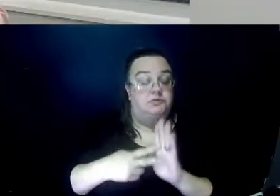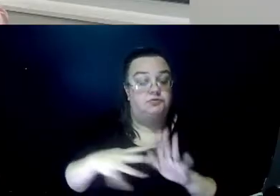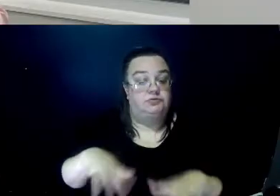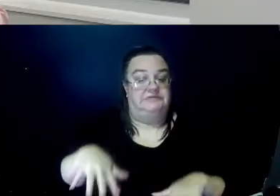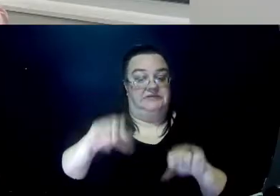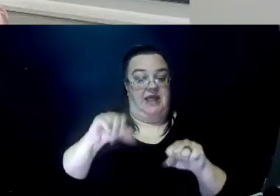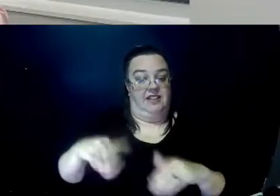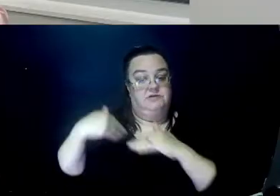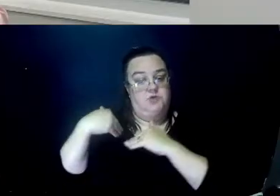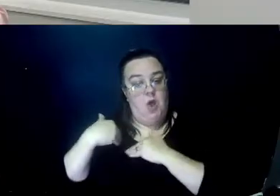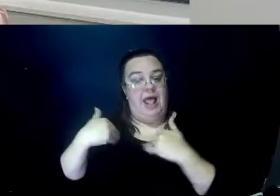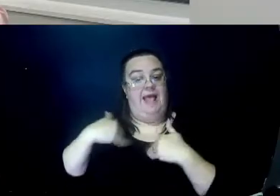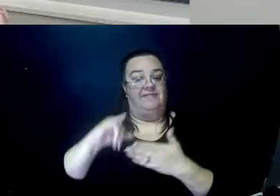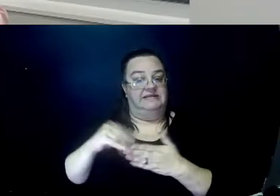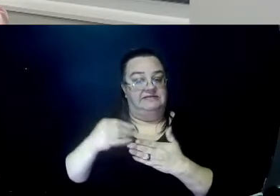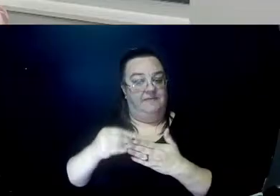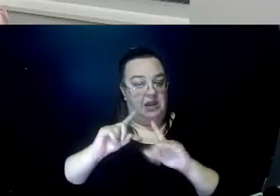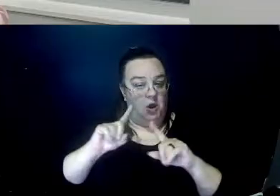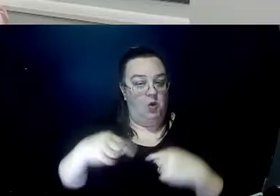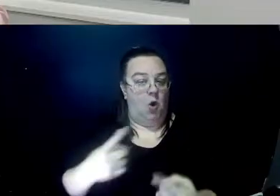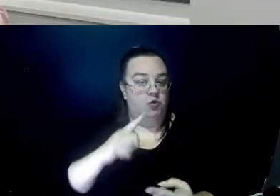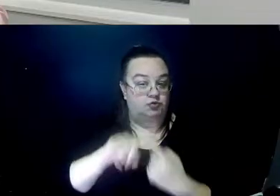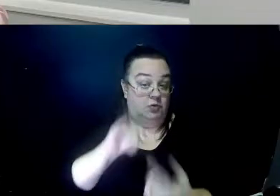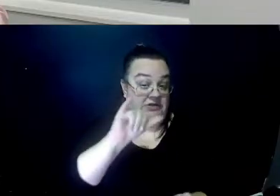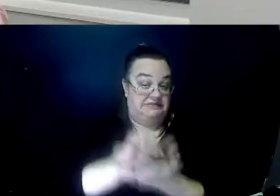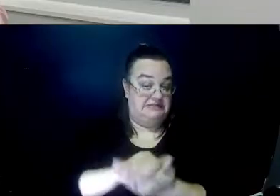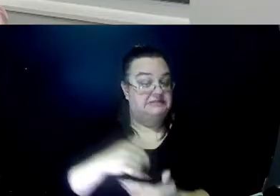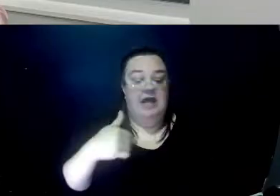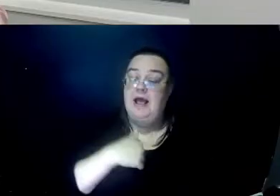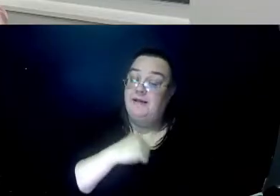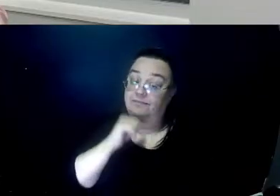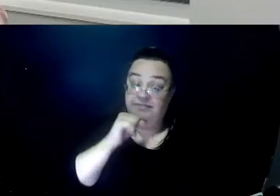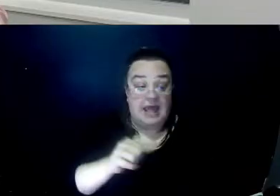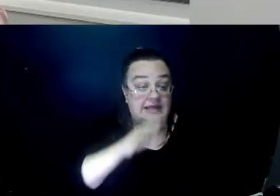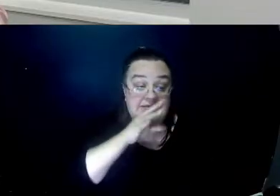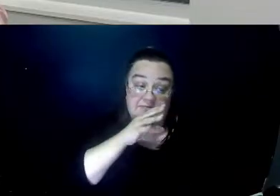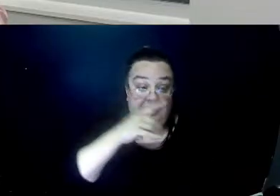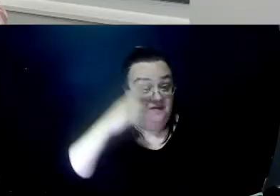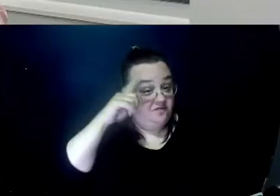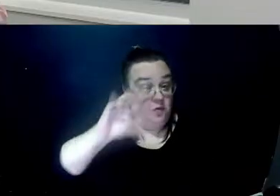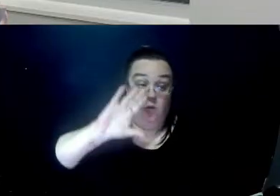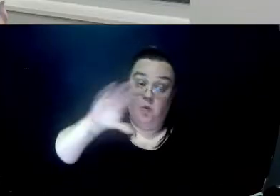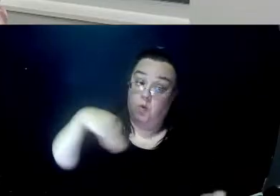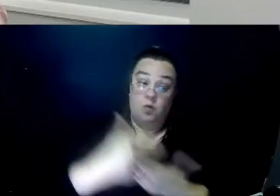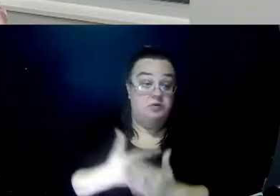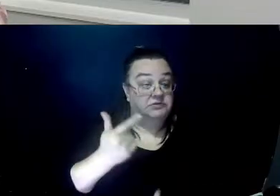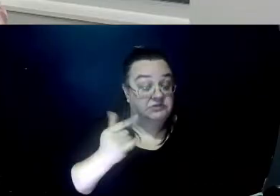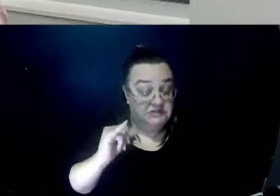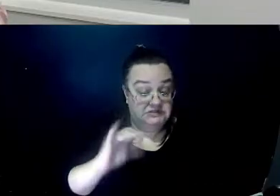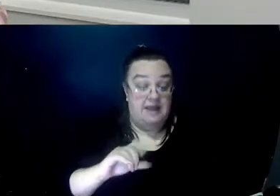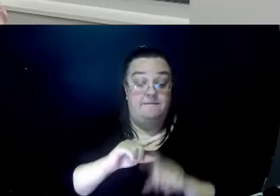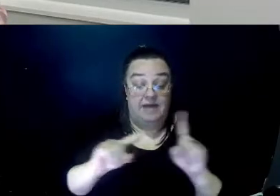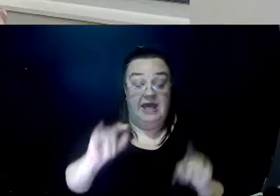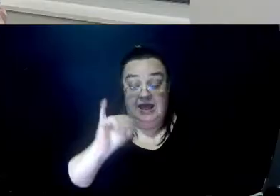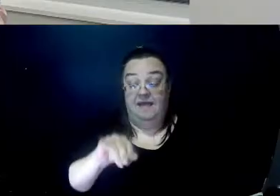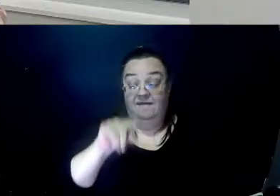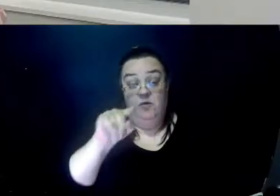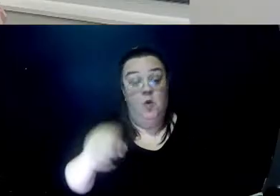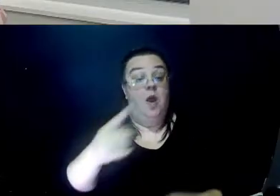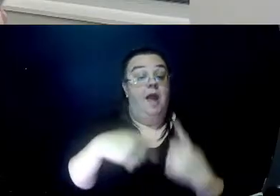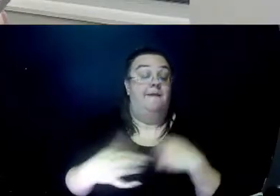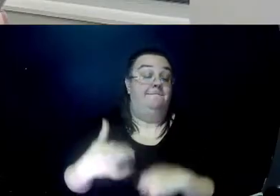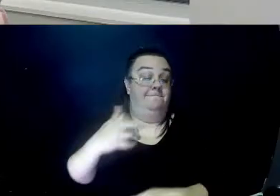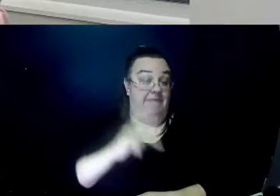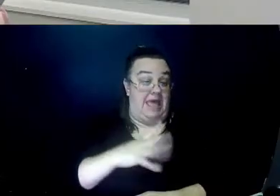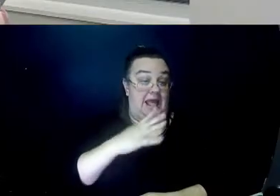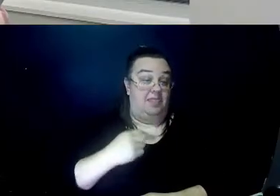have this money go toward this. I am not speaking for the entire GIC, but if you come back and the